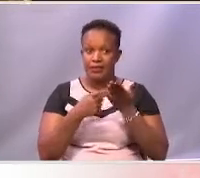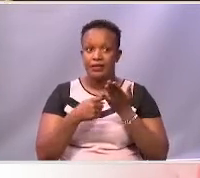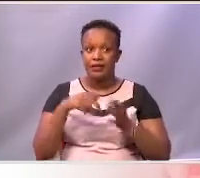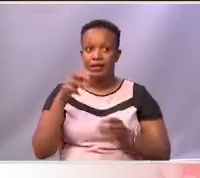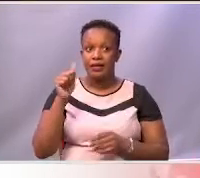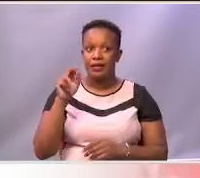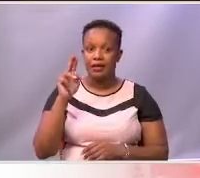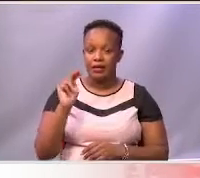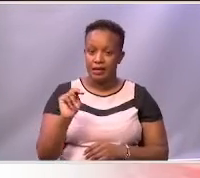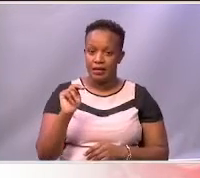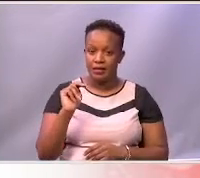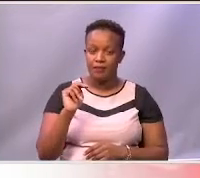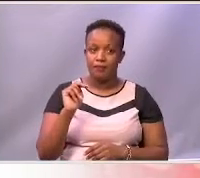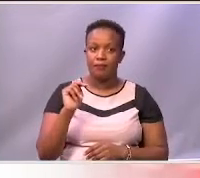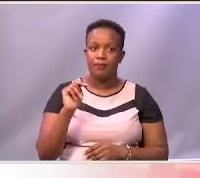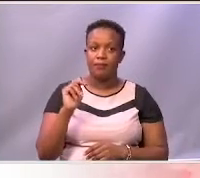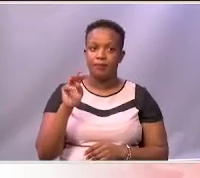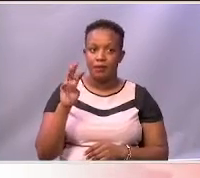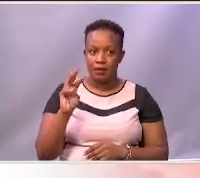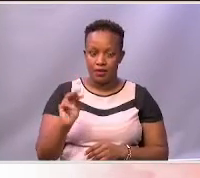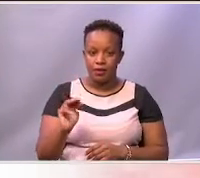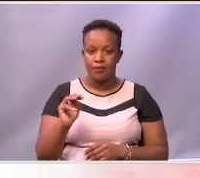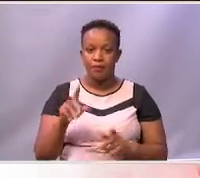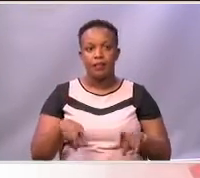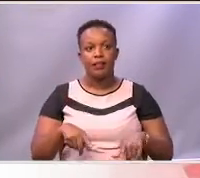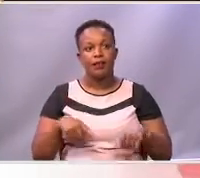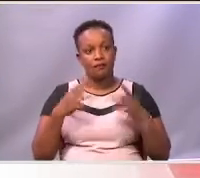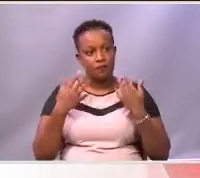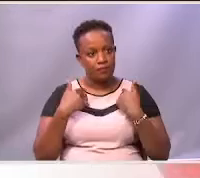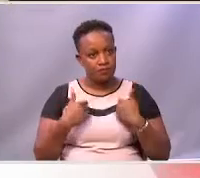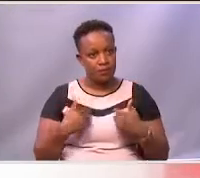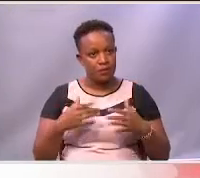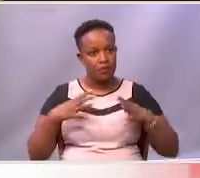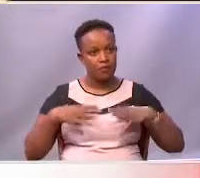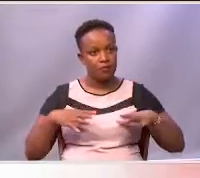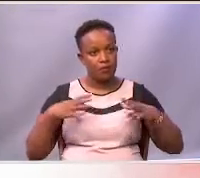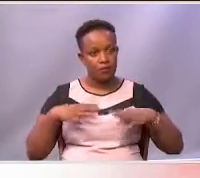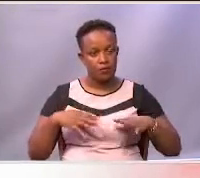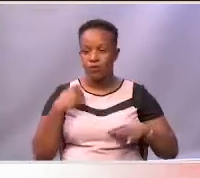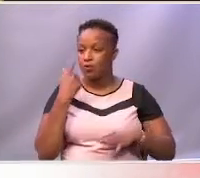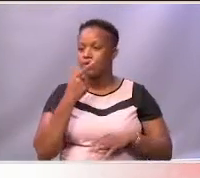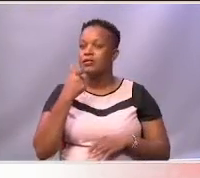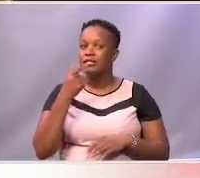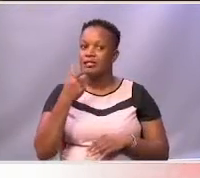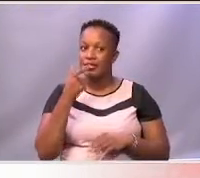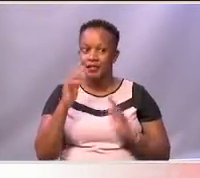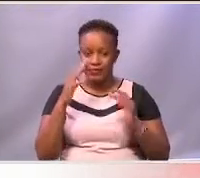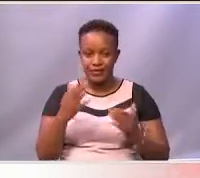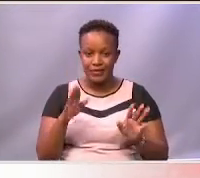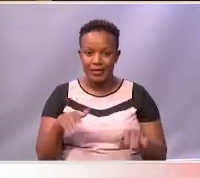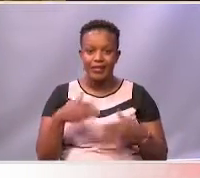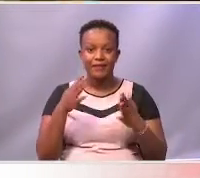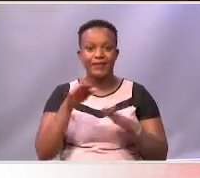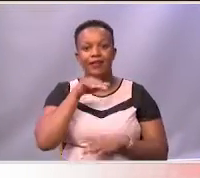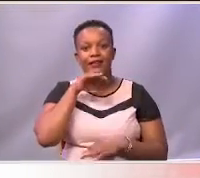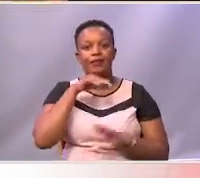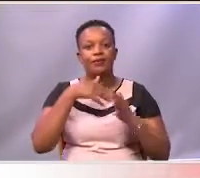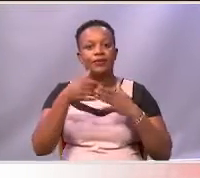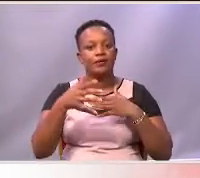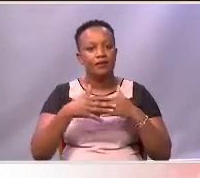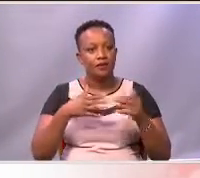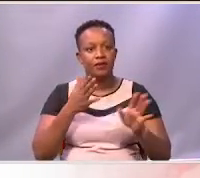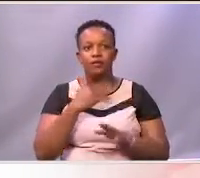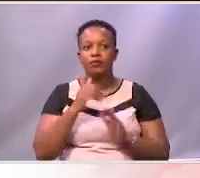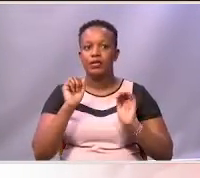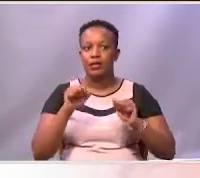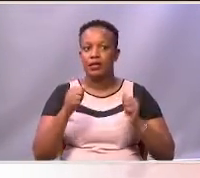when after the elections, and I'm one of the people that was saying, give Raila Odinga whatever he wants, and then we can have peace in